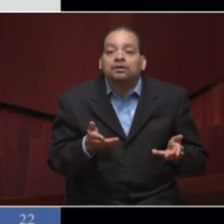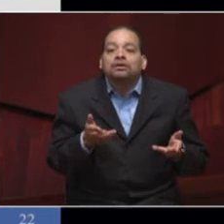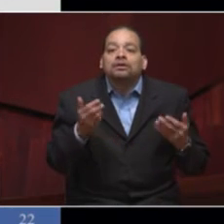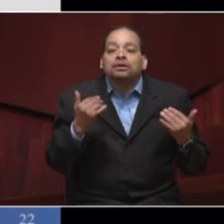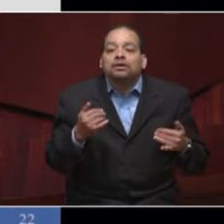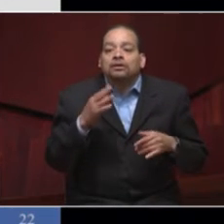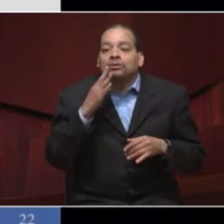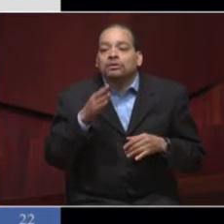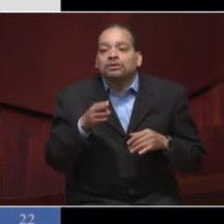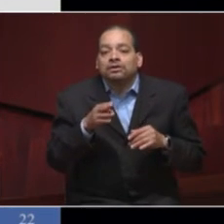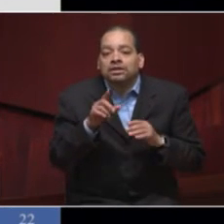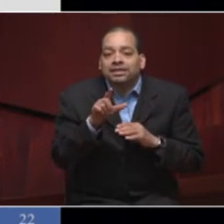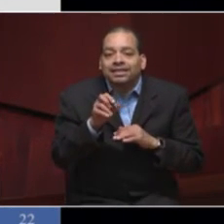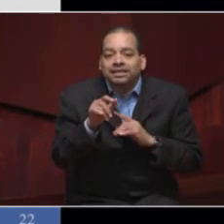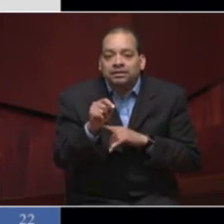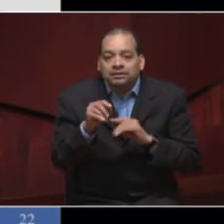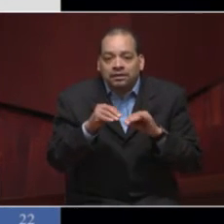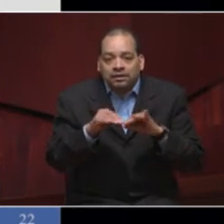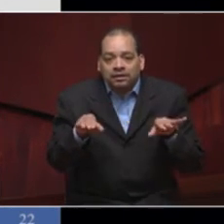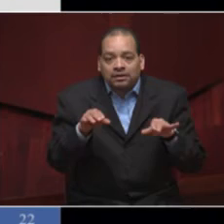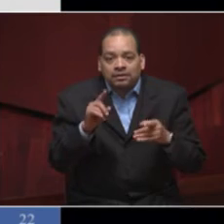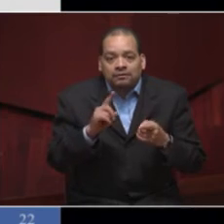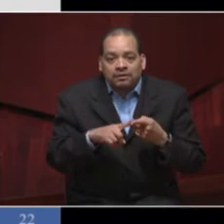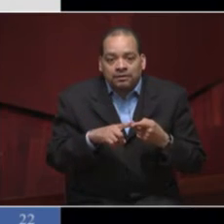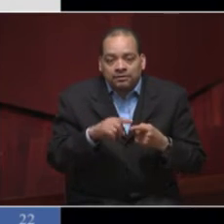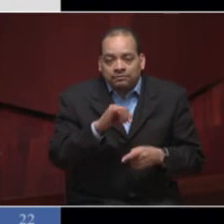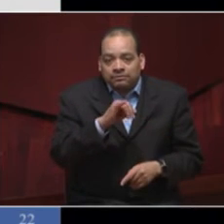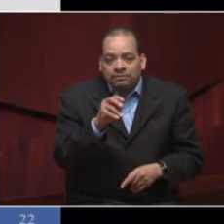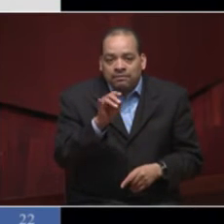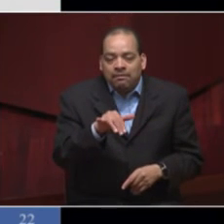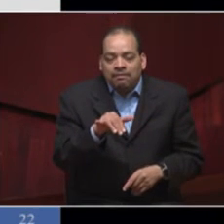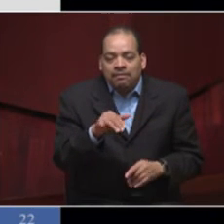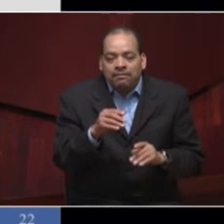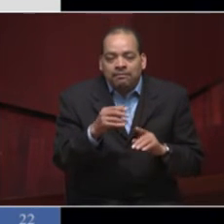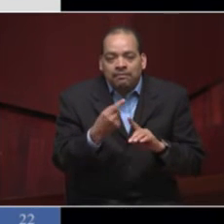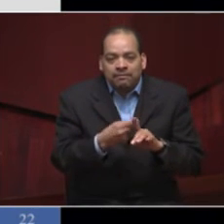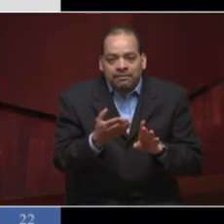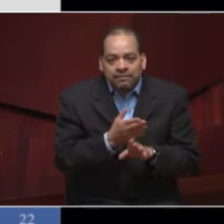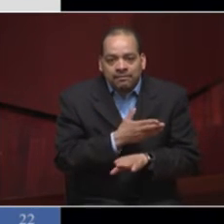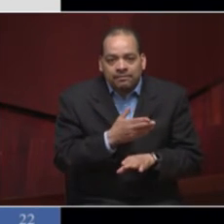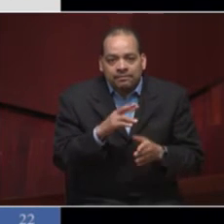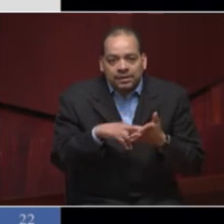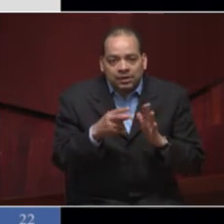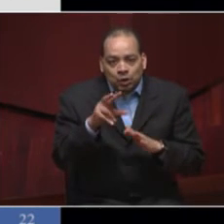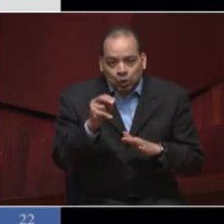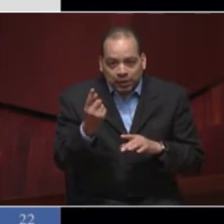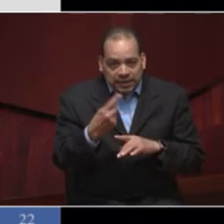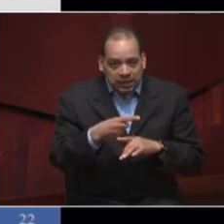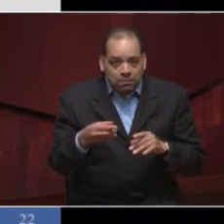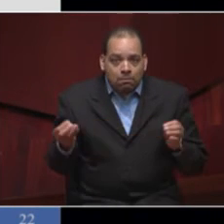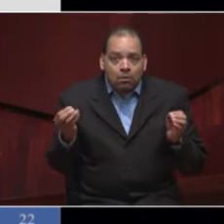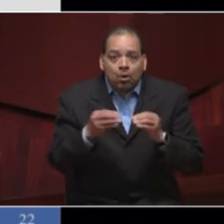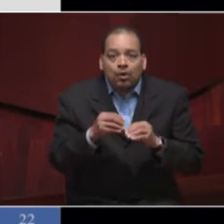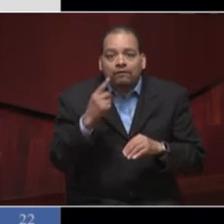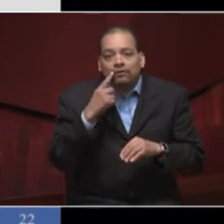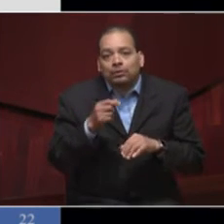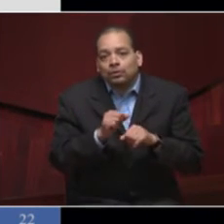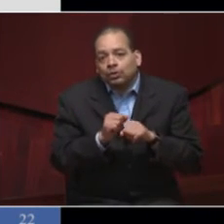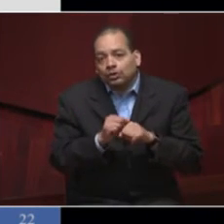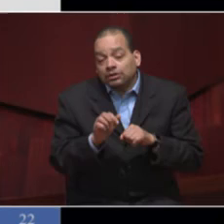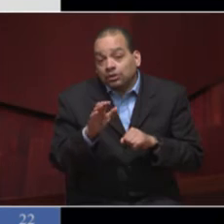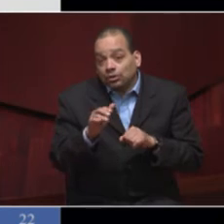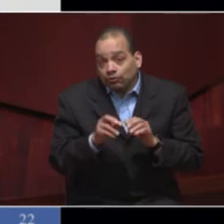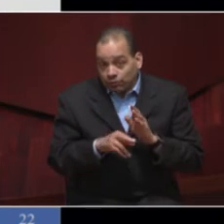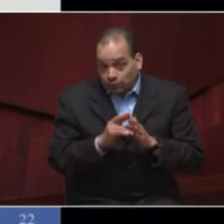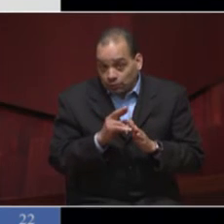to get that list to you at the beginning of July. So you have another 30 days to work on your review